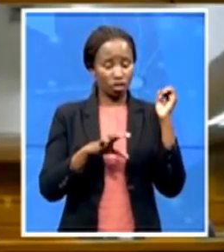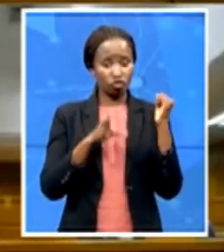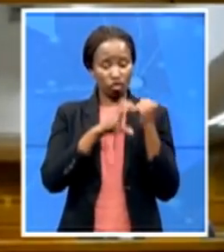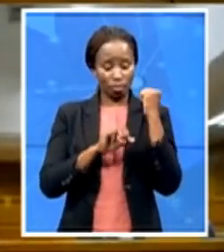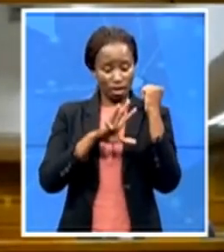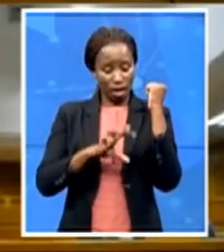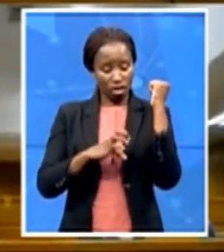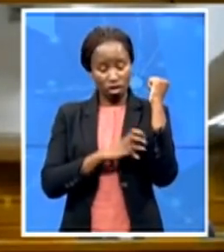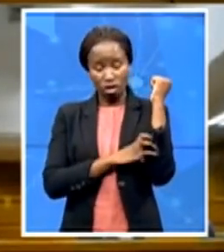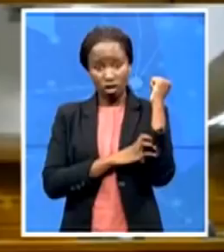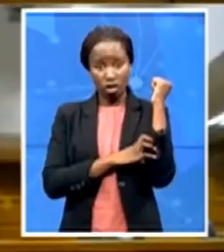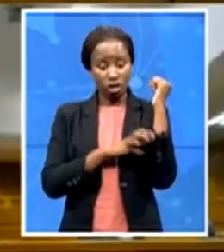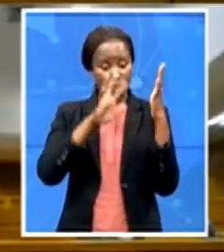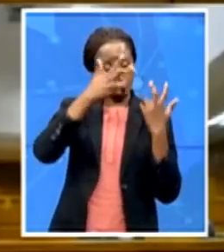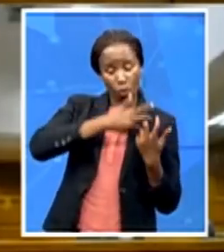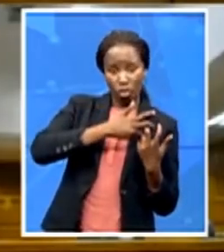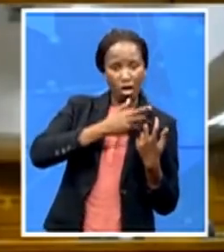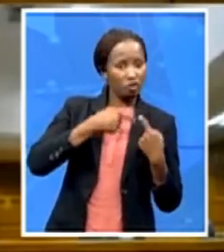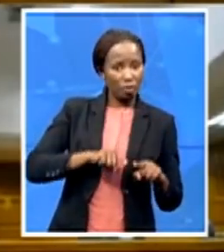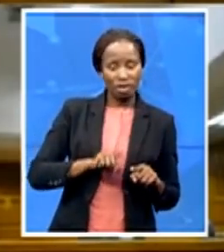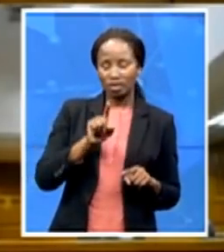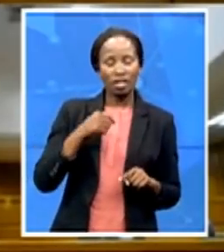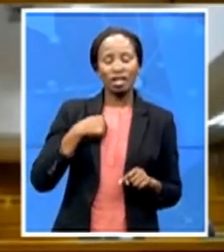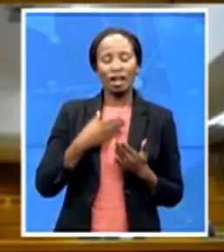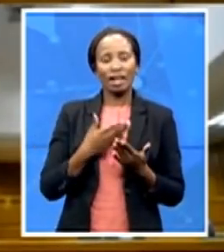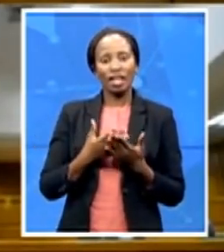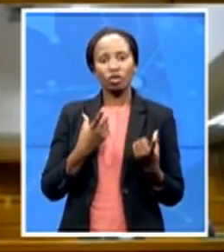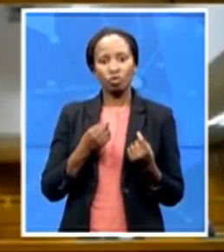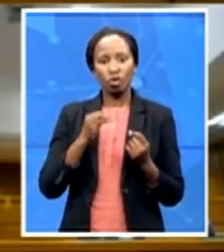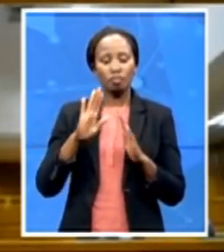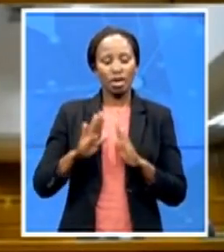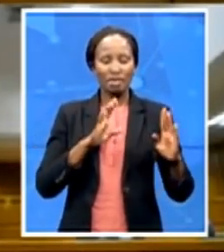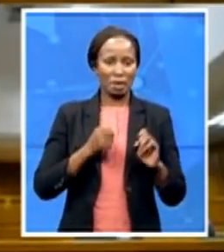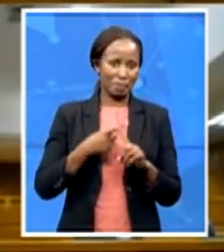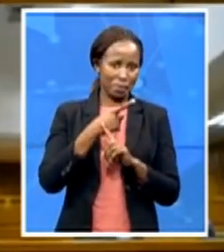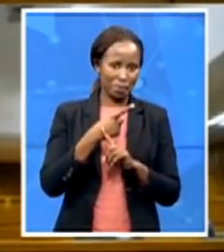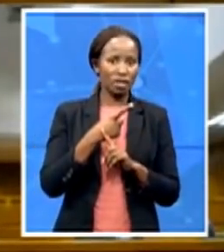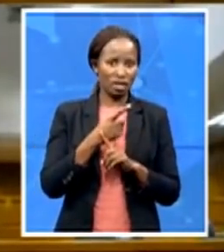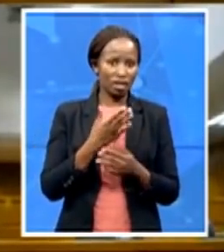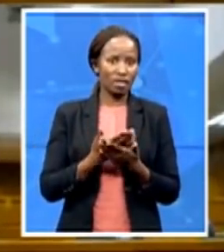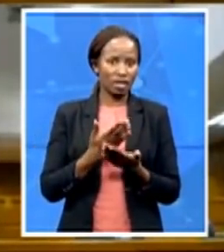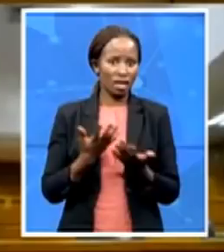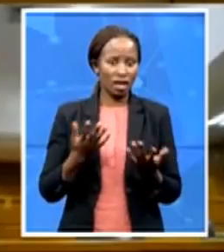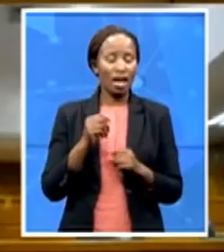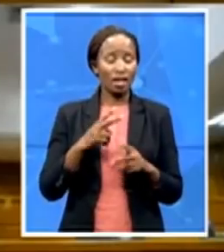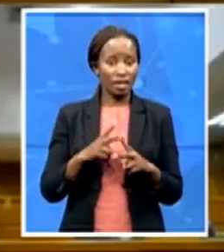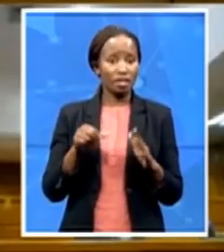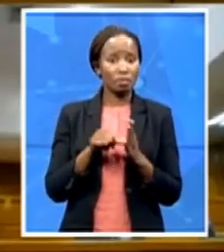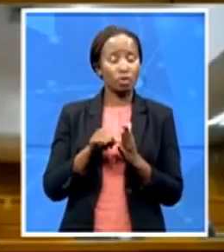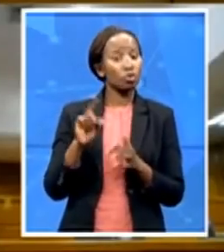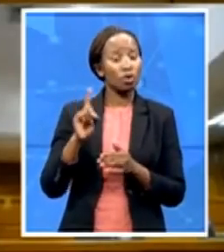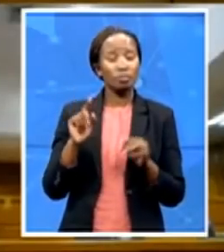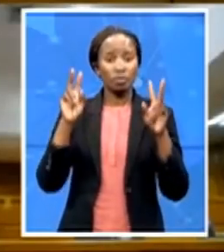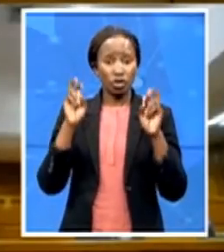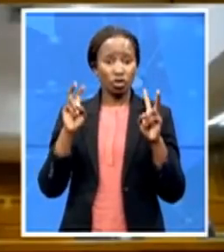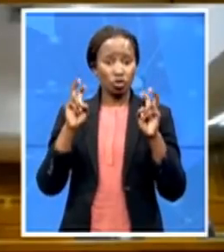of incompetence or misconduct. And the important point is that issues of retrospectivity arise only in respect of